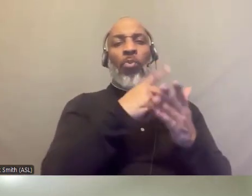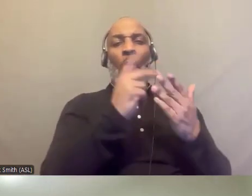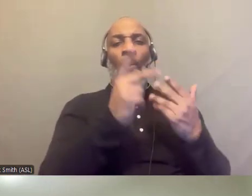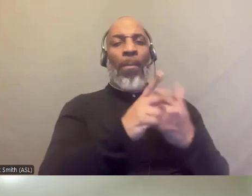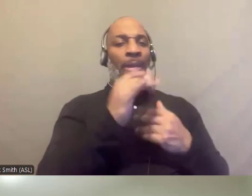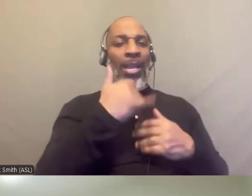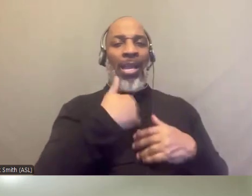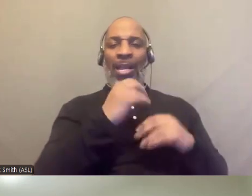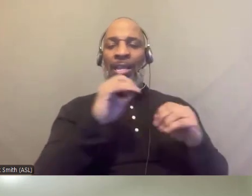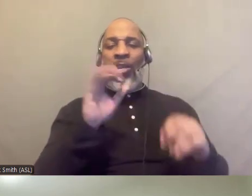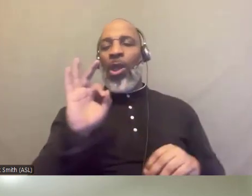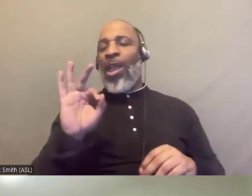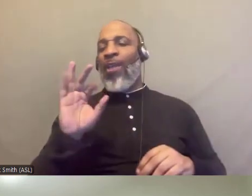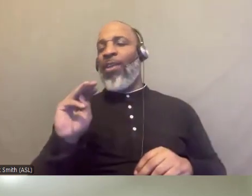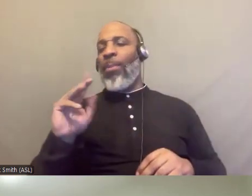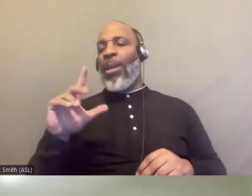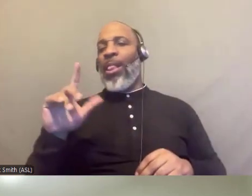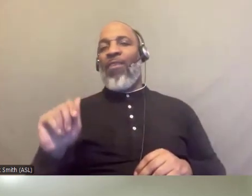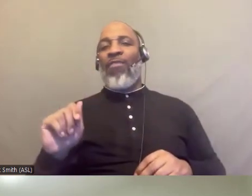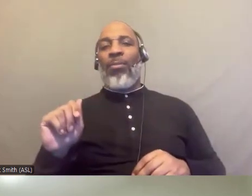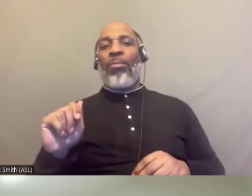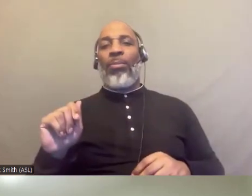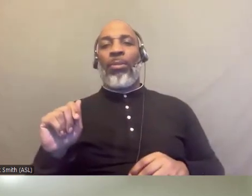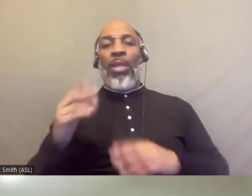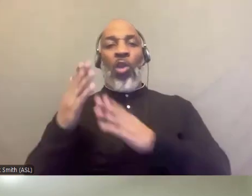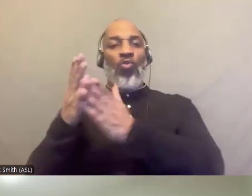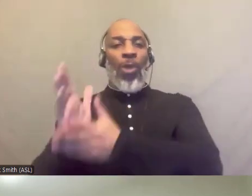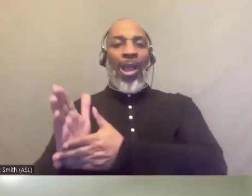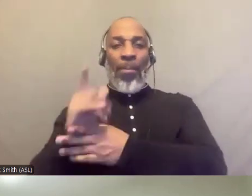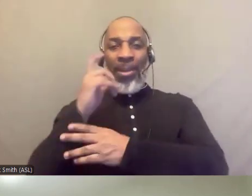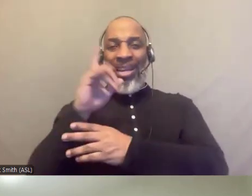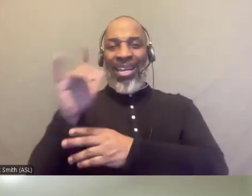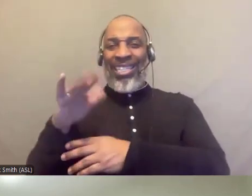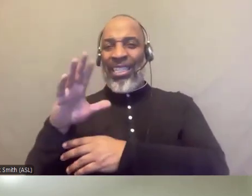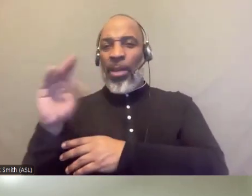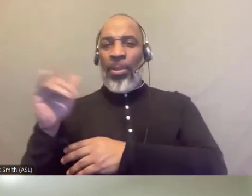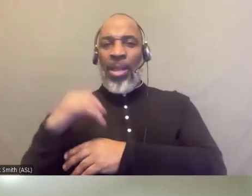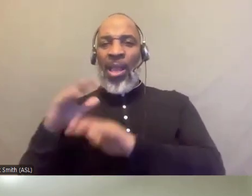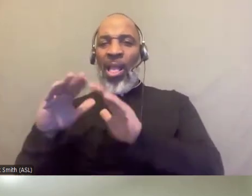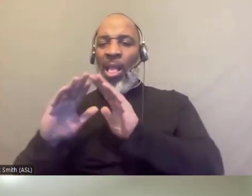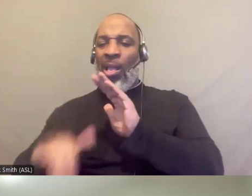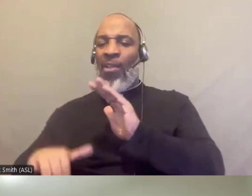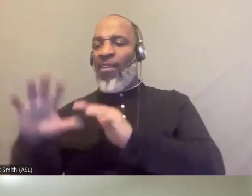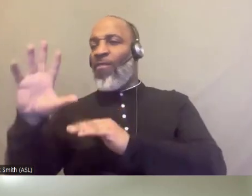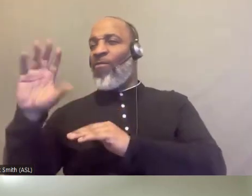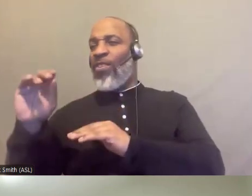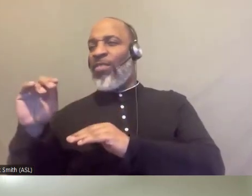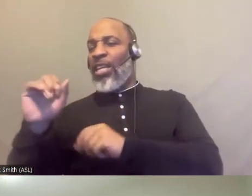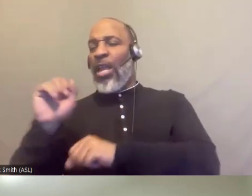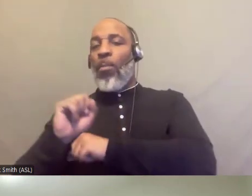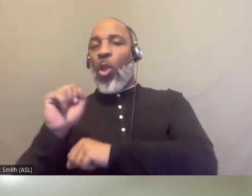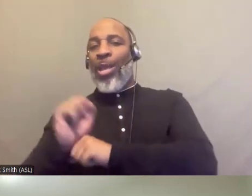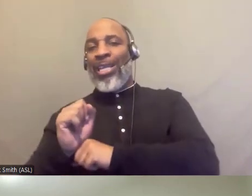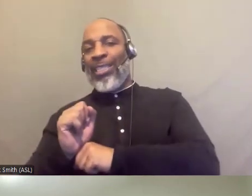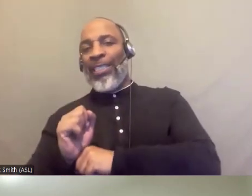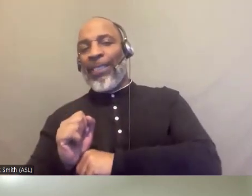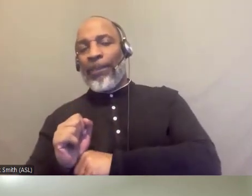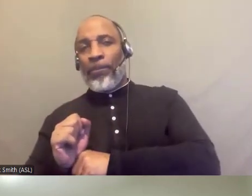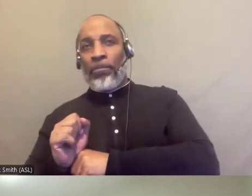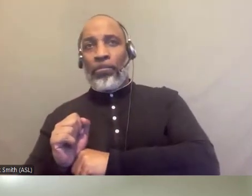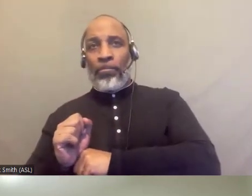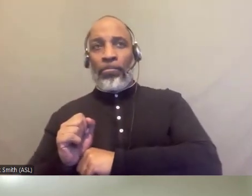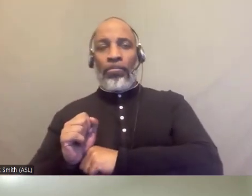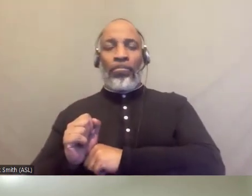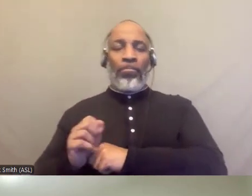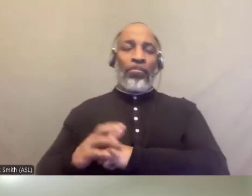no FMLA, Family Medical Leave Act rights because his company has less than 50 employees. So assume that he doesn't have